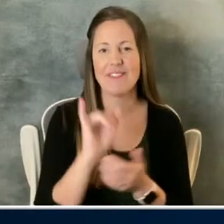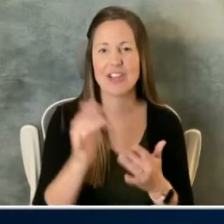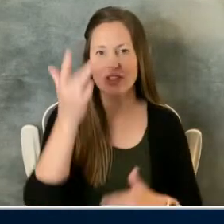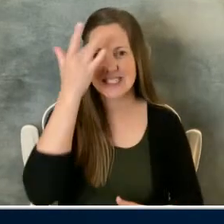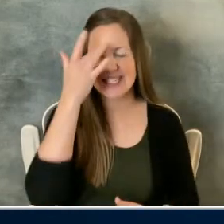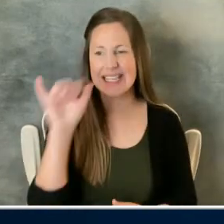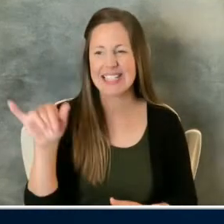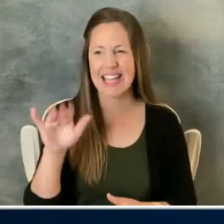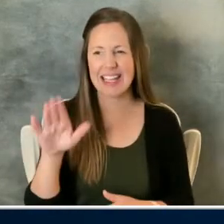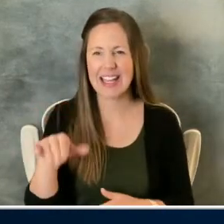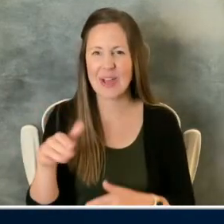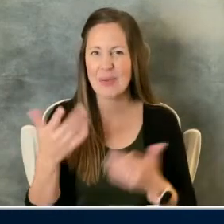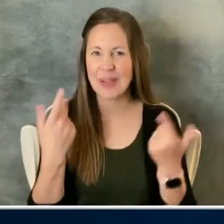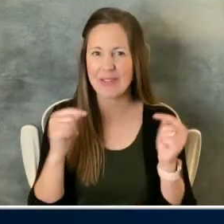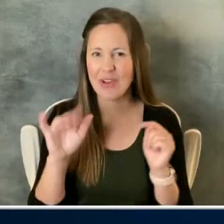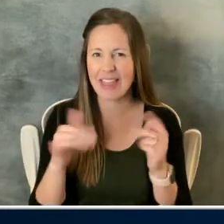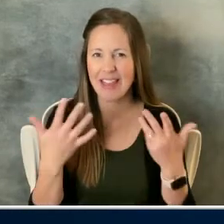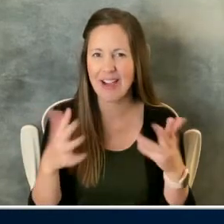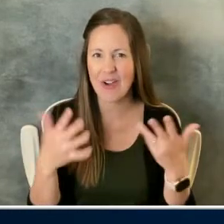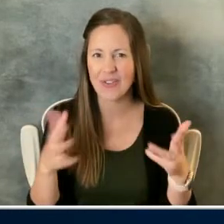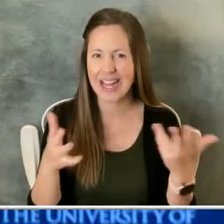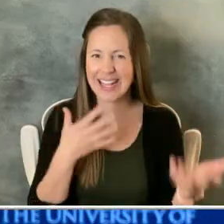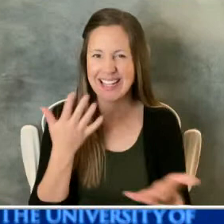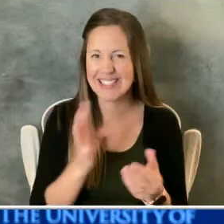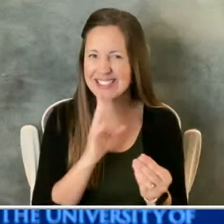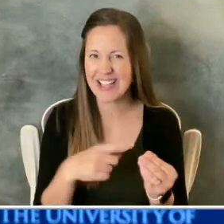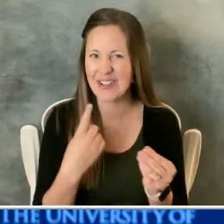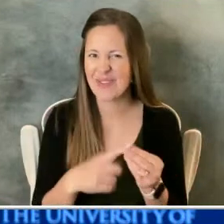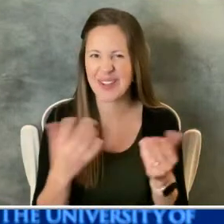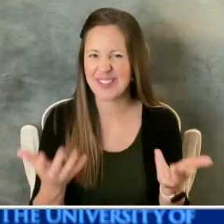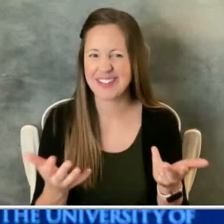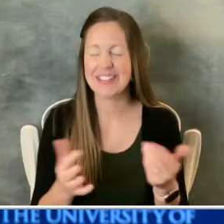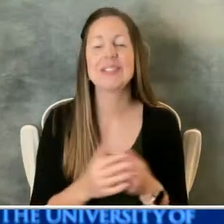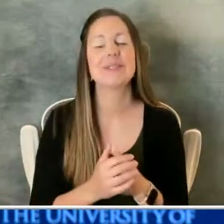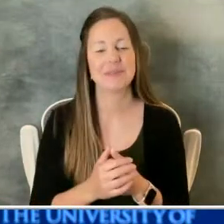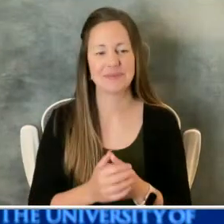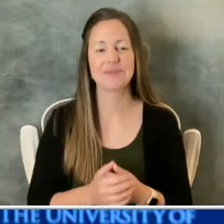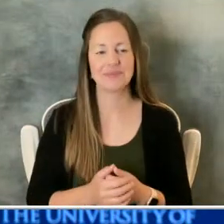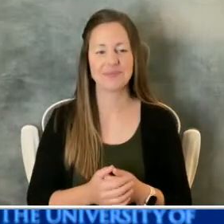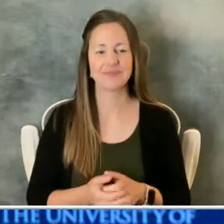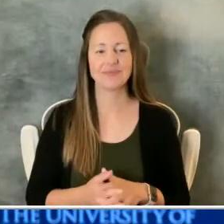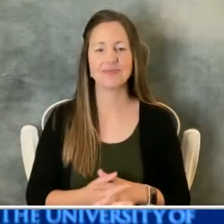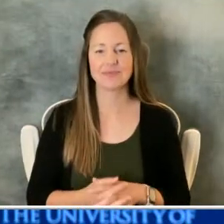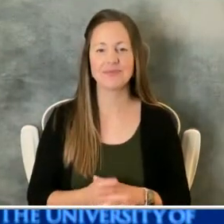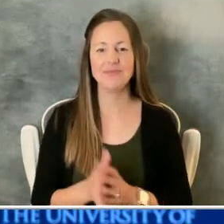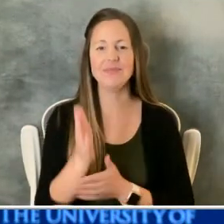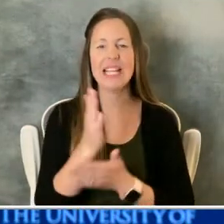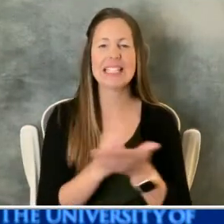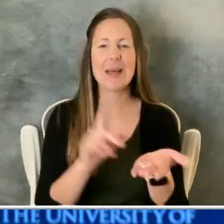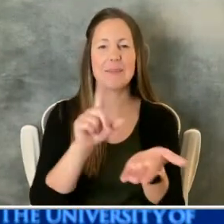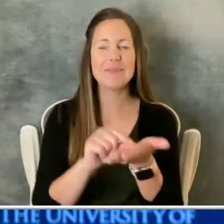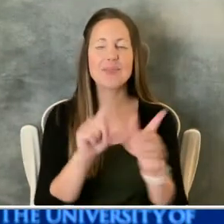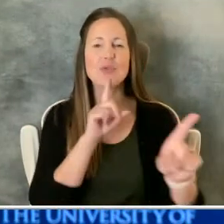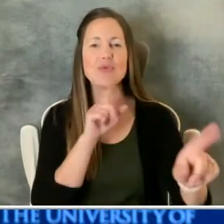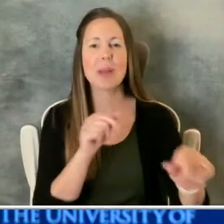What are you talking about? Yeah, I mean, some of these reports have gone back to